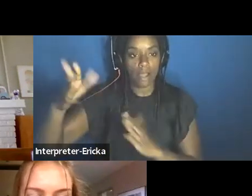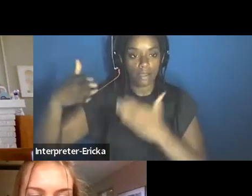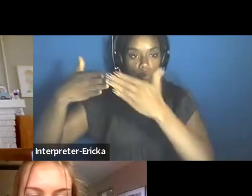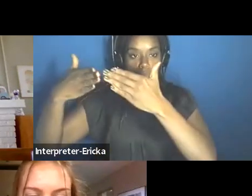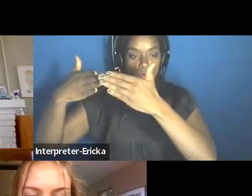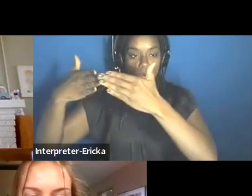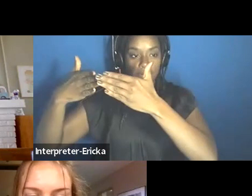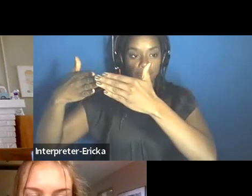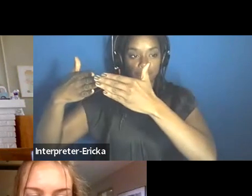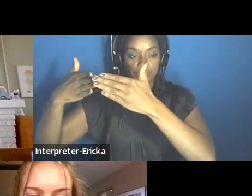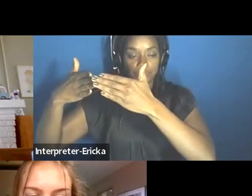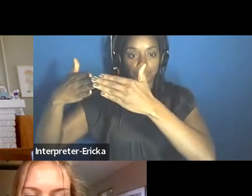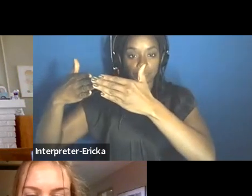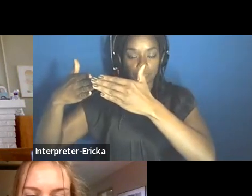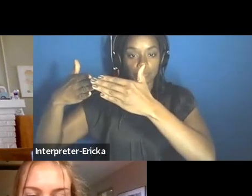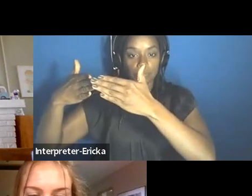the